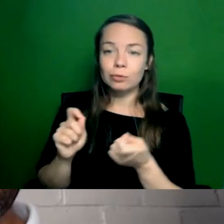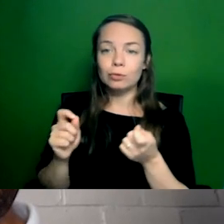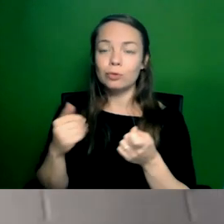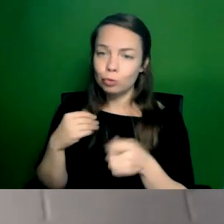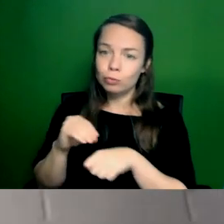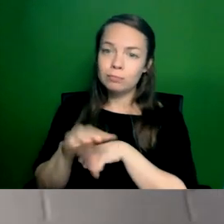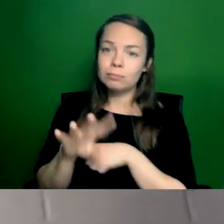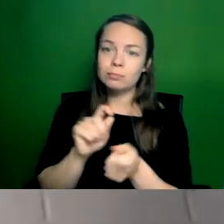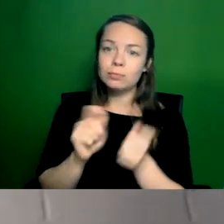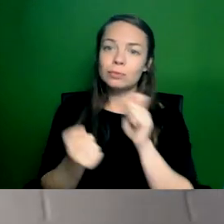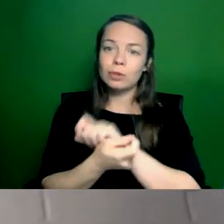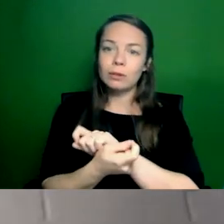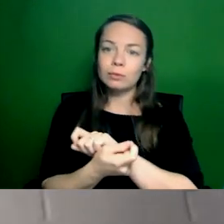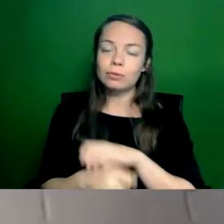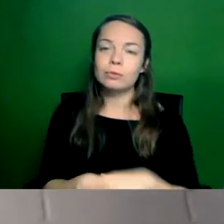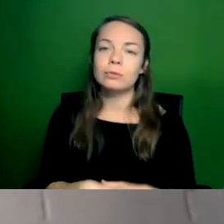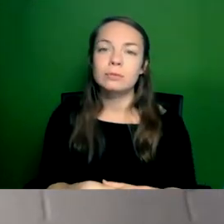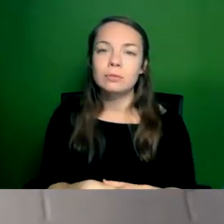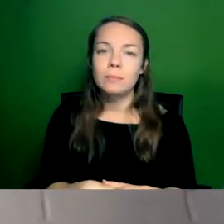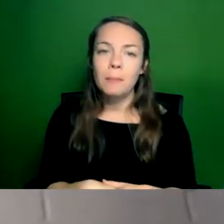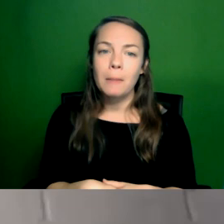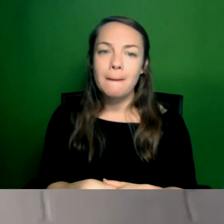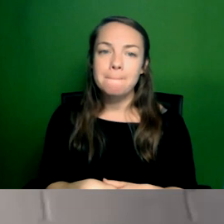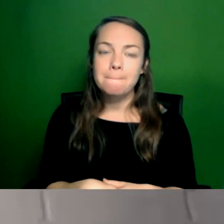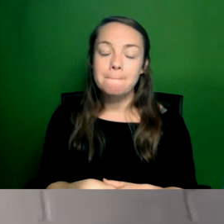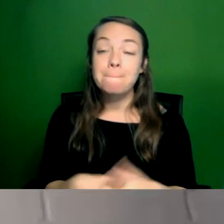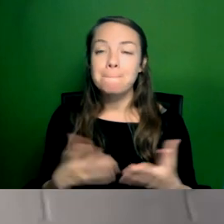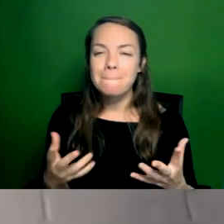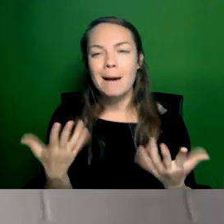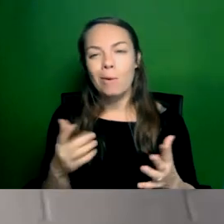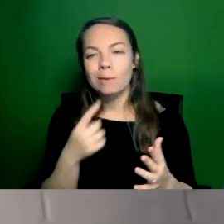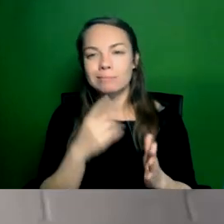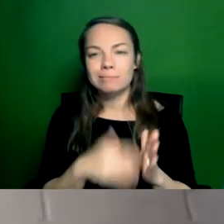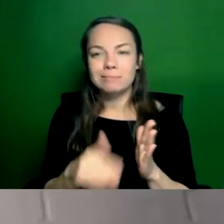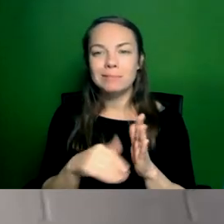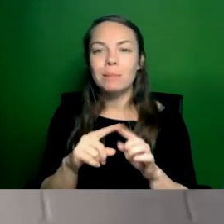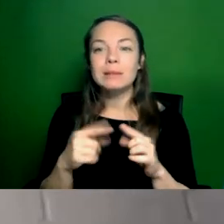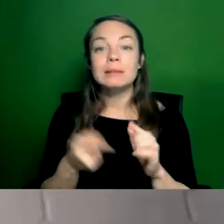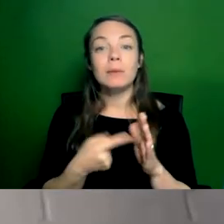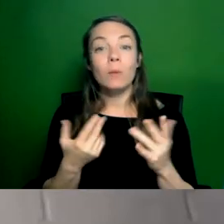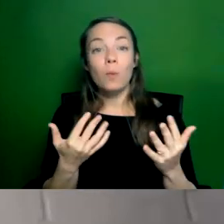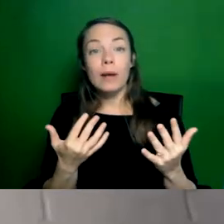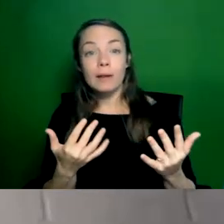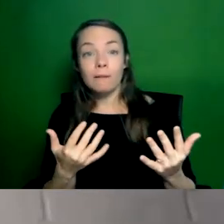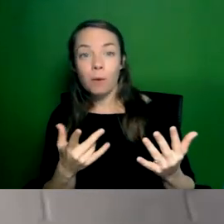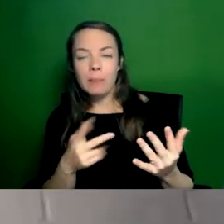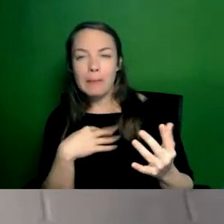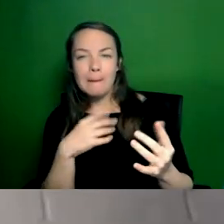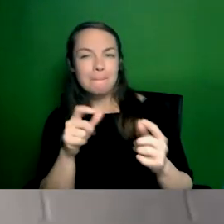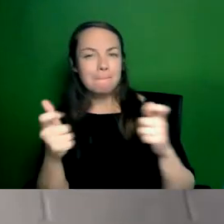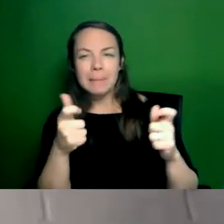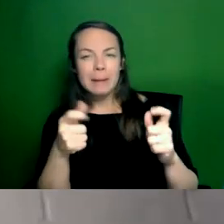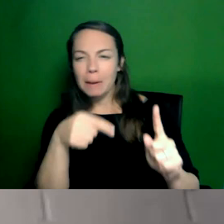And again, not to be redundant, but I think that sometimes we're waiting for this big bang or this, like, you know,